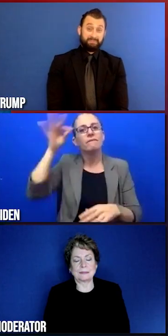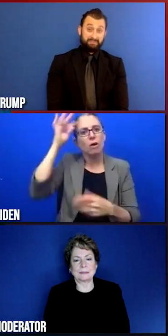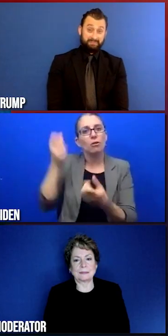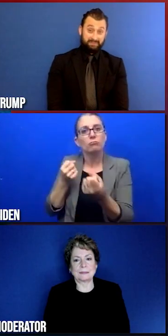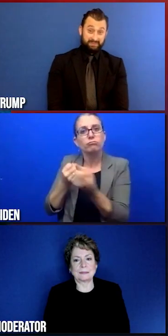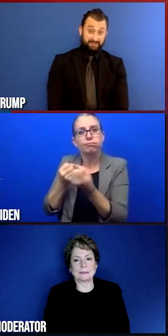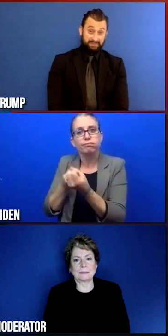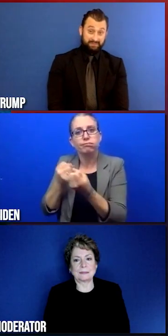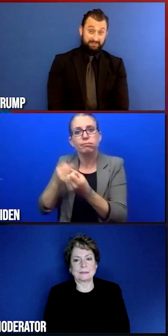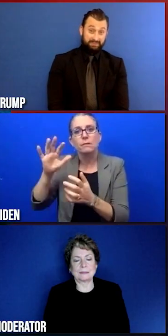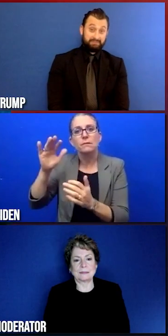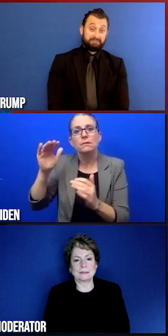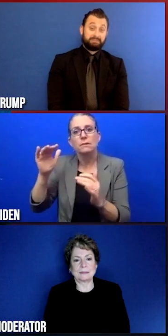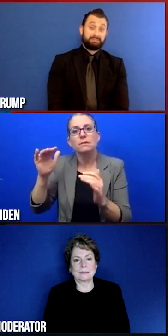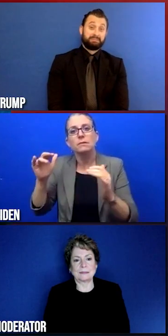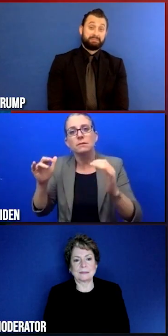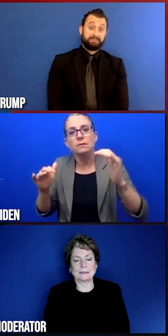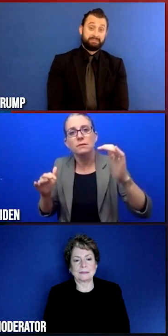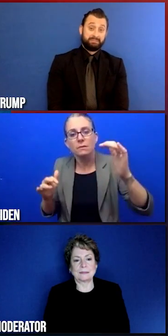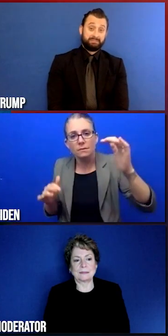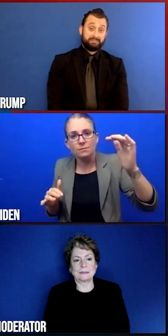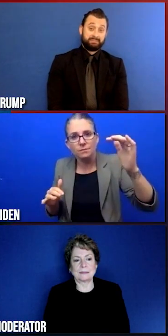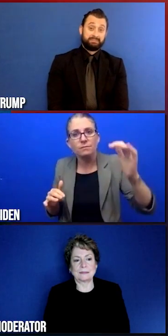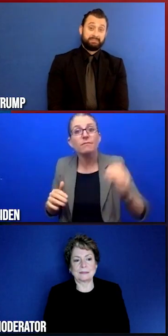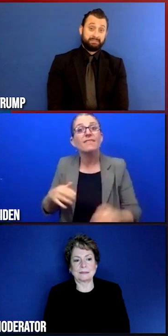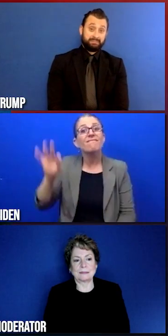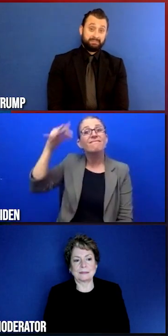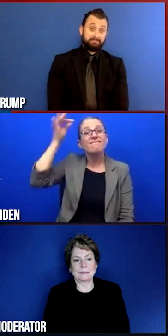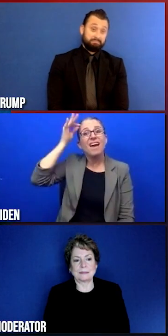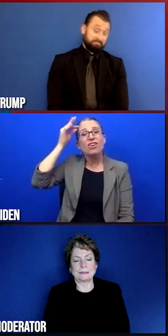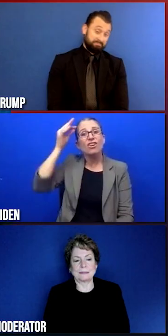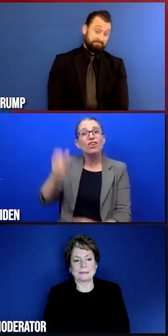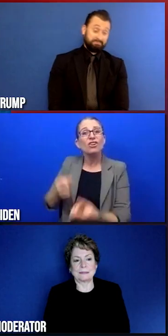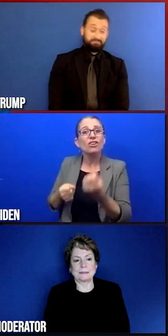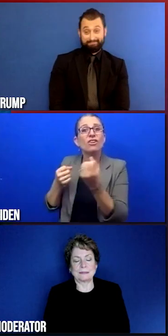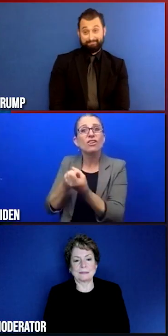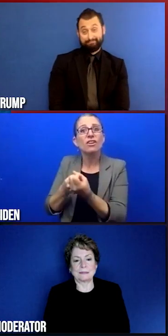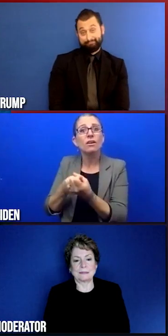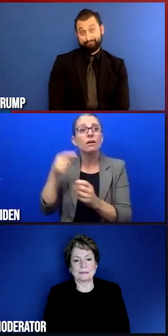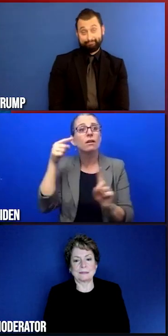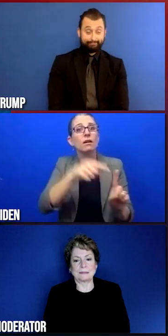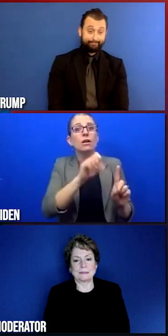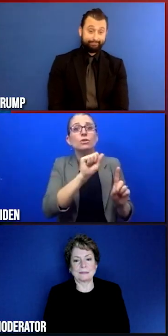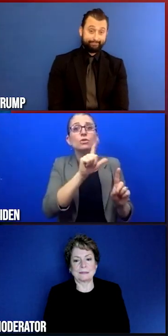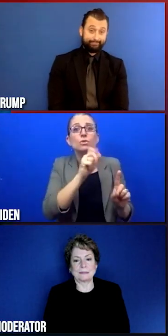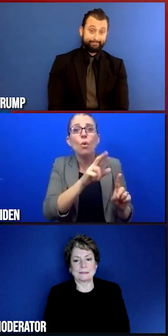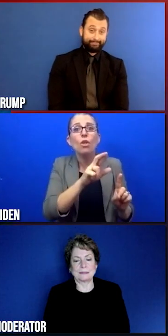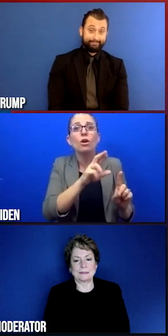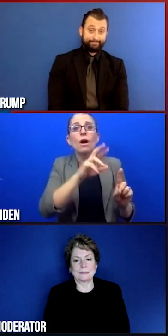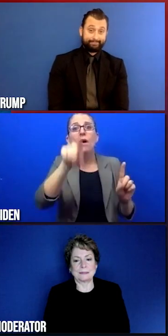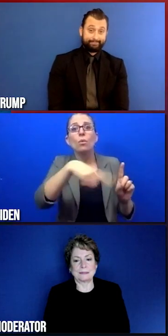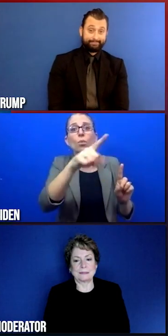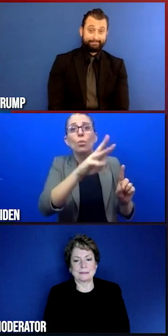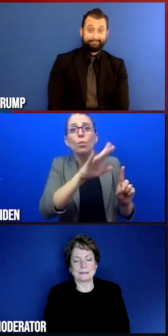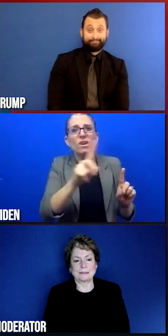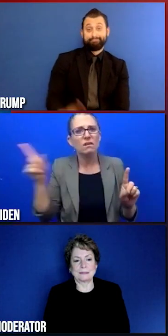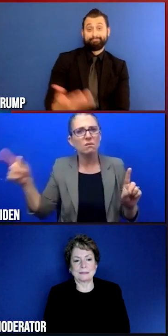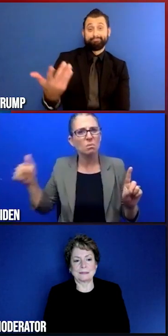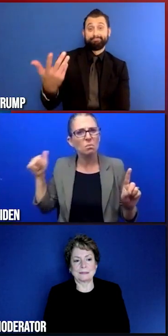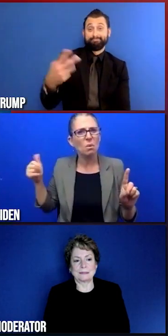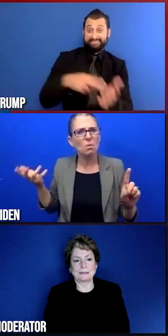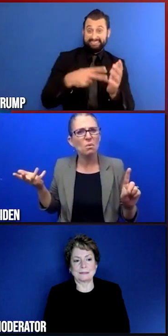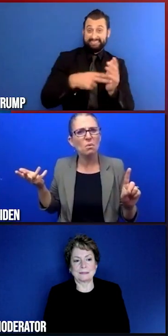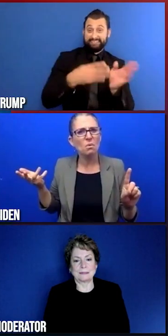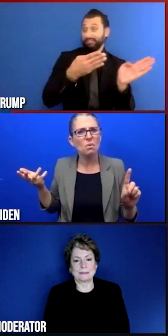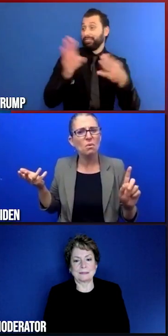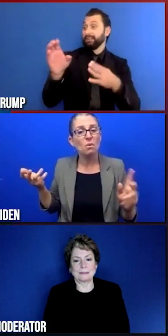solar and wind. Yeah. Why are we giving it to oil industry? We actually do give right. it to solar and wind. We And have that's one maybe the final biggest question. statement in terms of